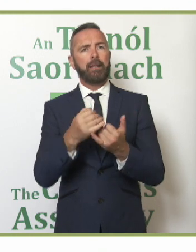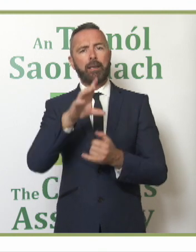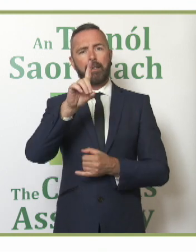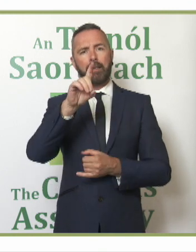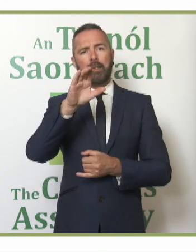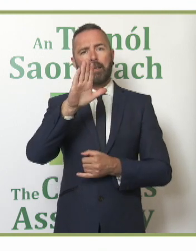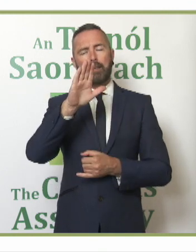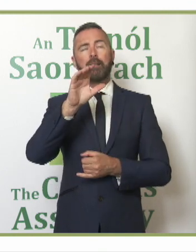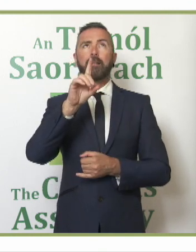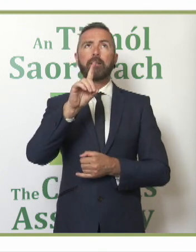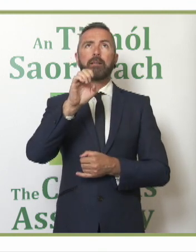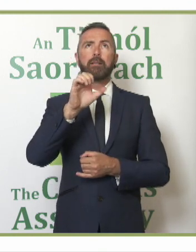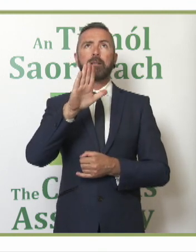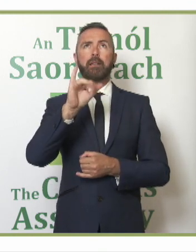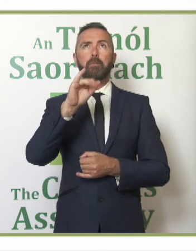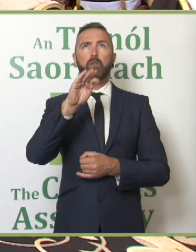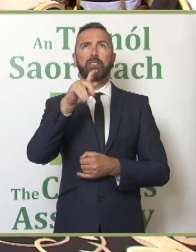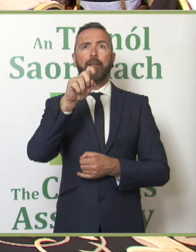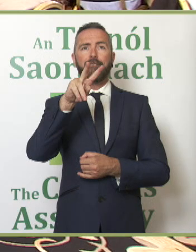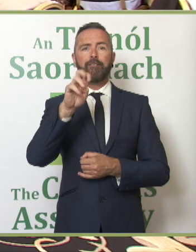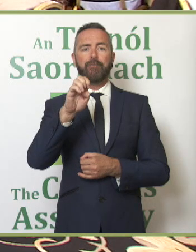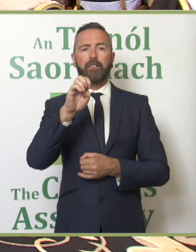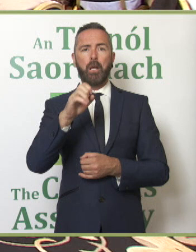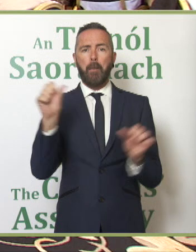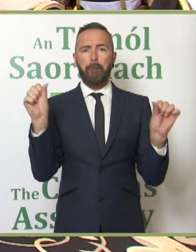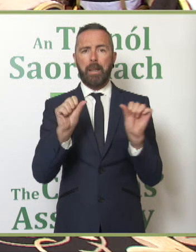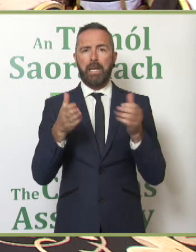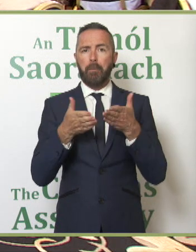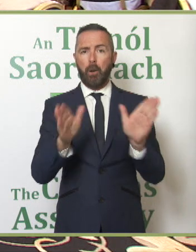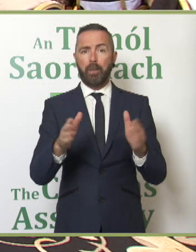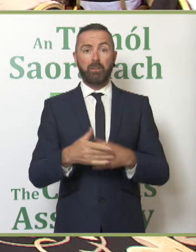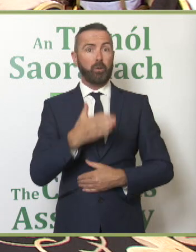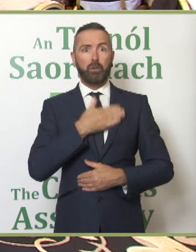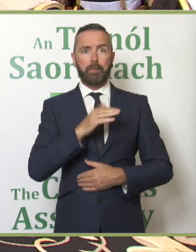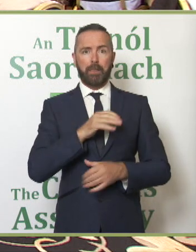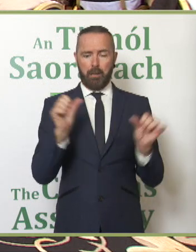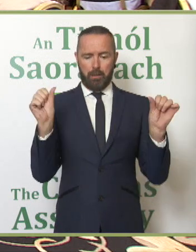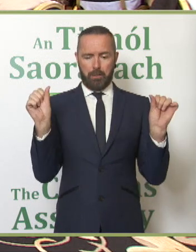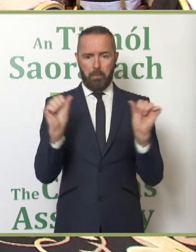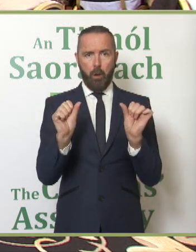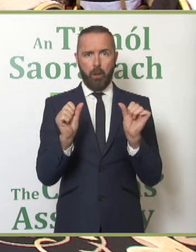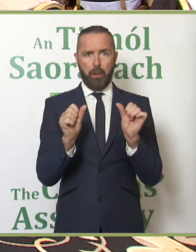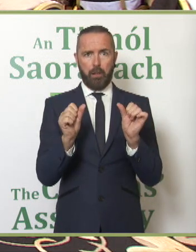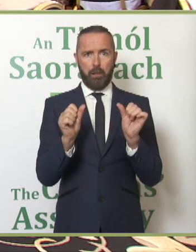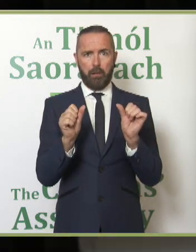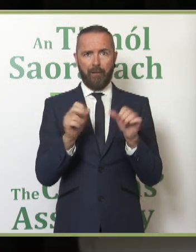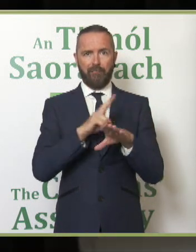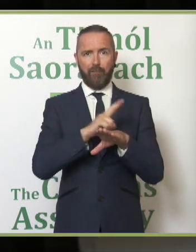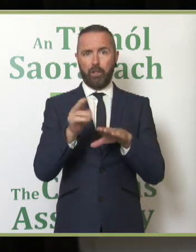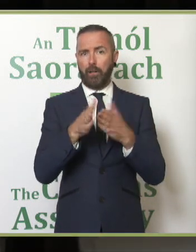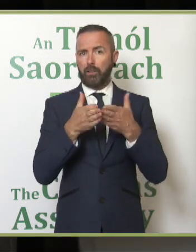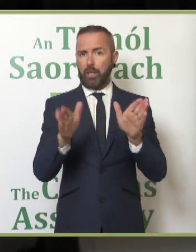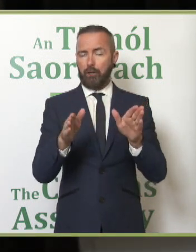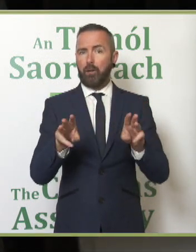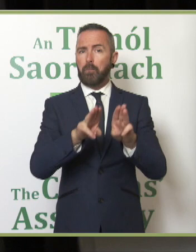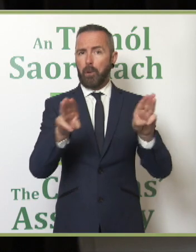mini-publics. Basically, miniature versions of the general public who consider an issue. So it's a useful